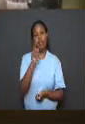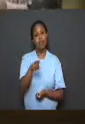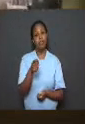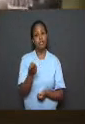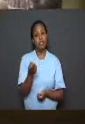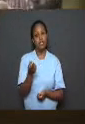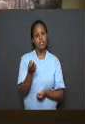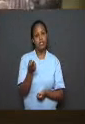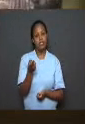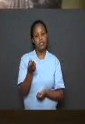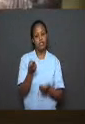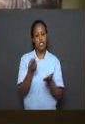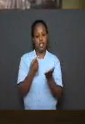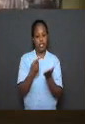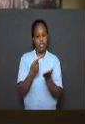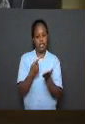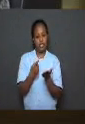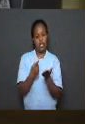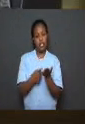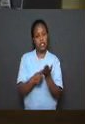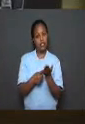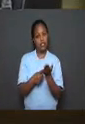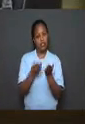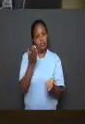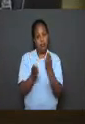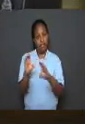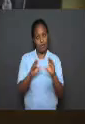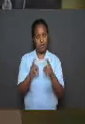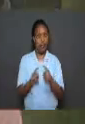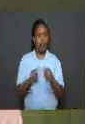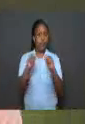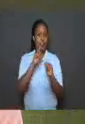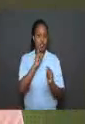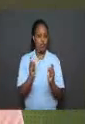is attempting to provide balance to relationships.